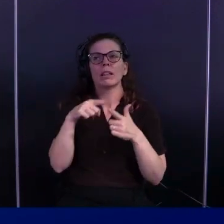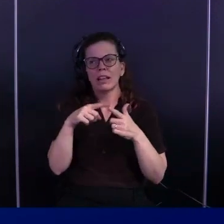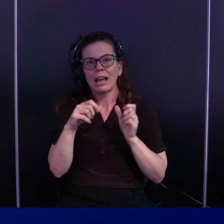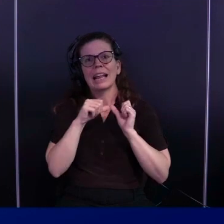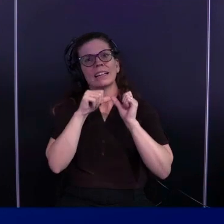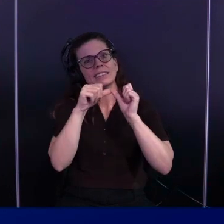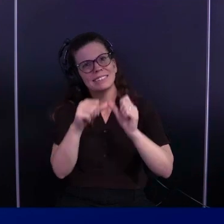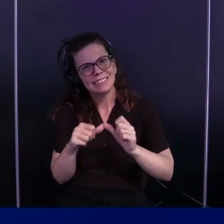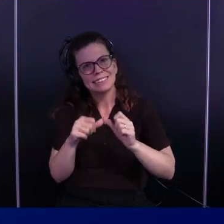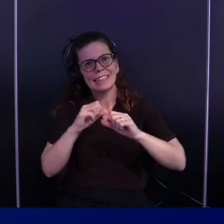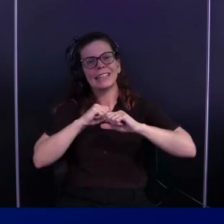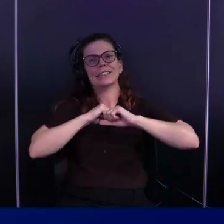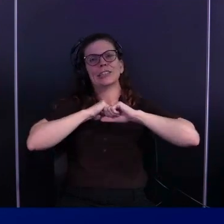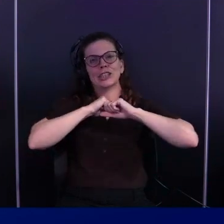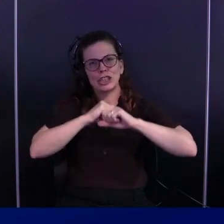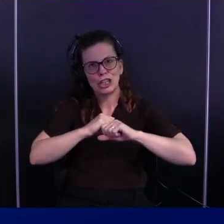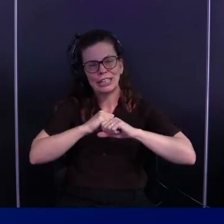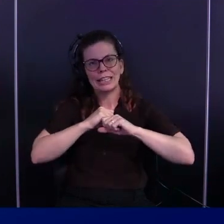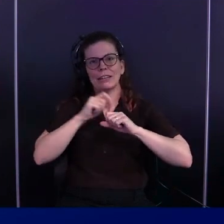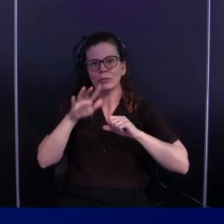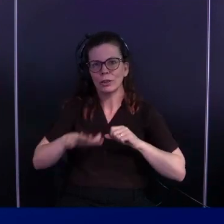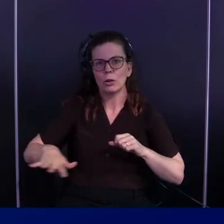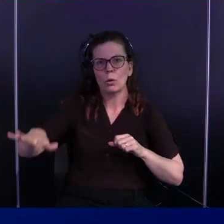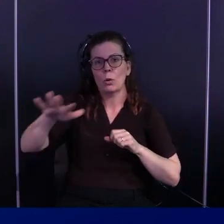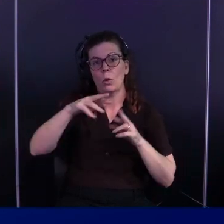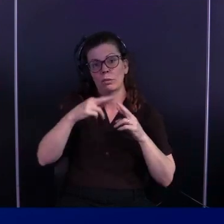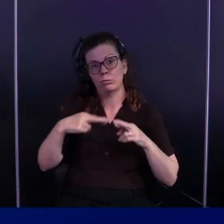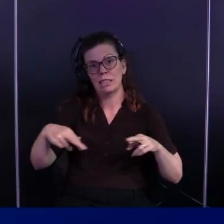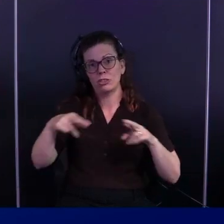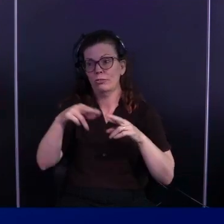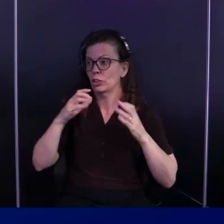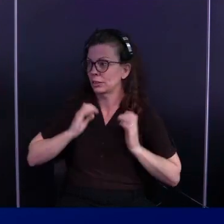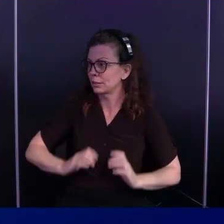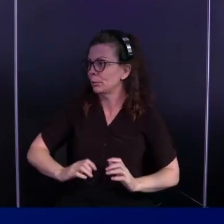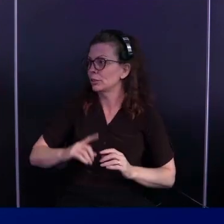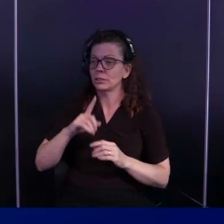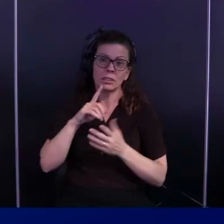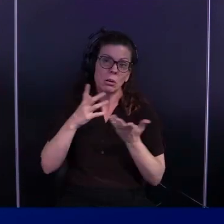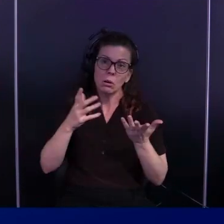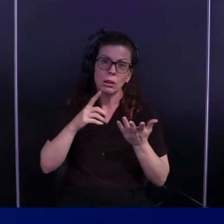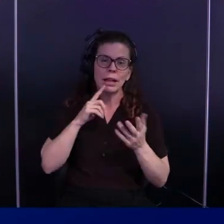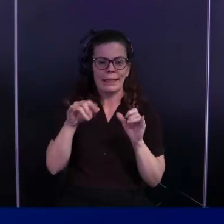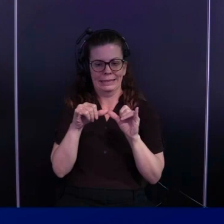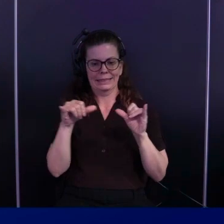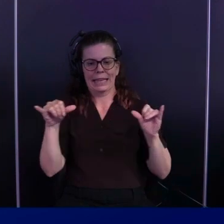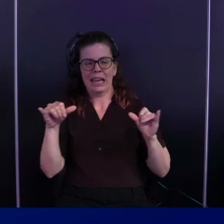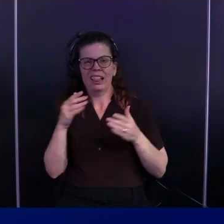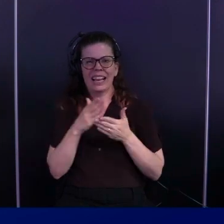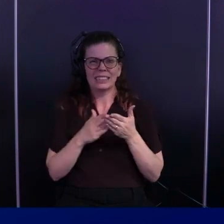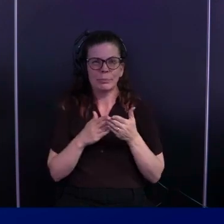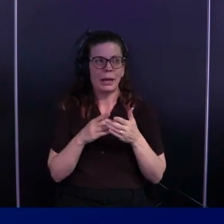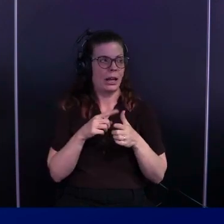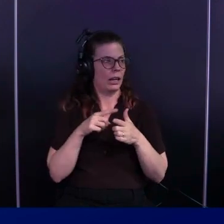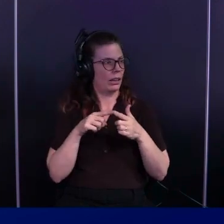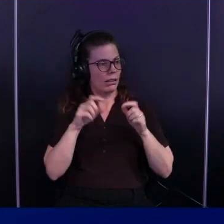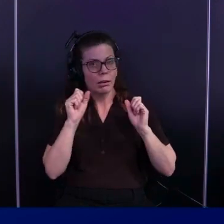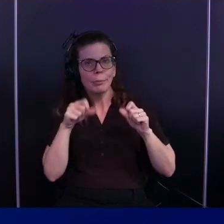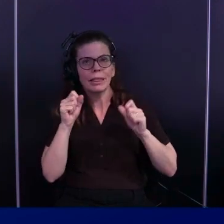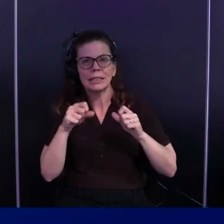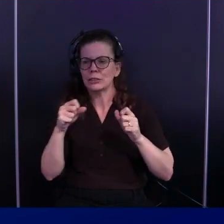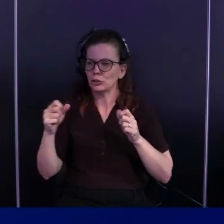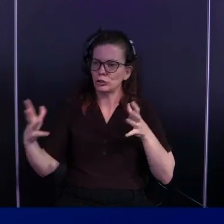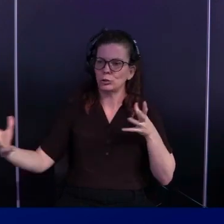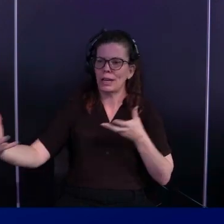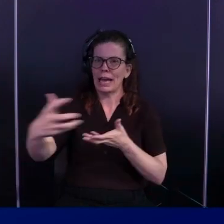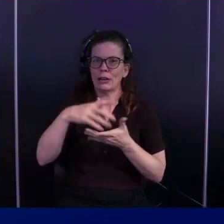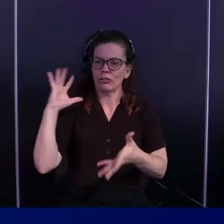consistent security across that entire region for customers. So essentially, the scale aspect and the ability to aggregate security for